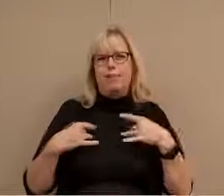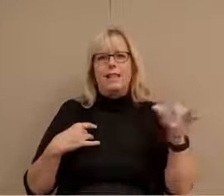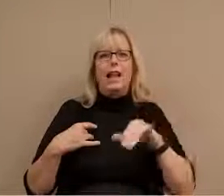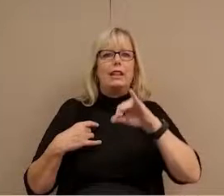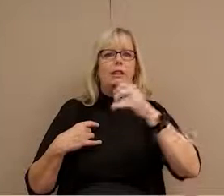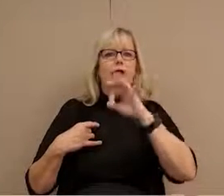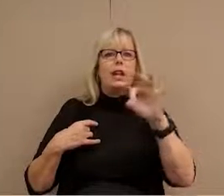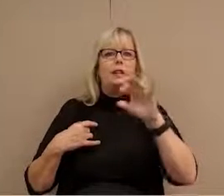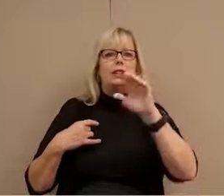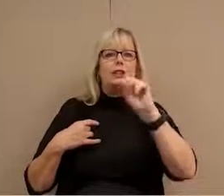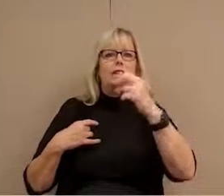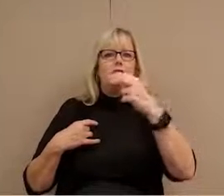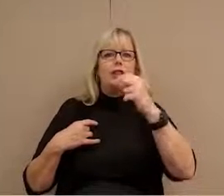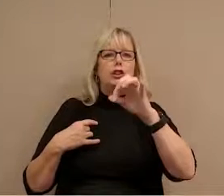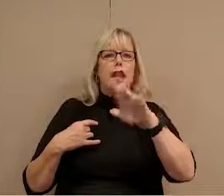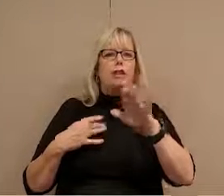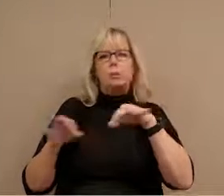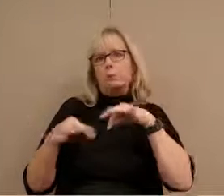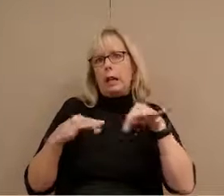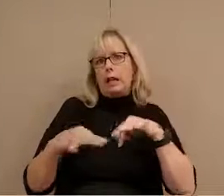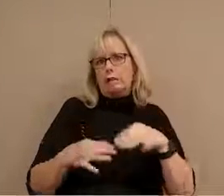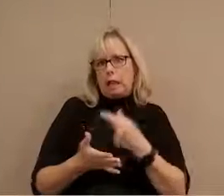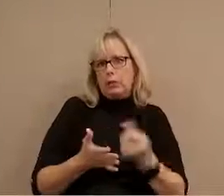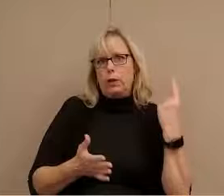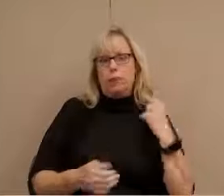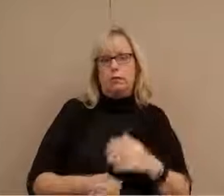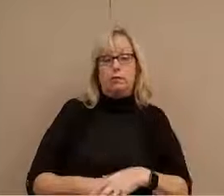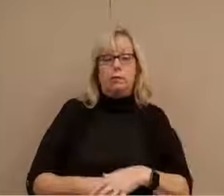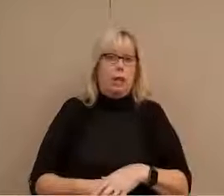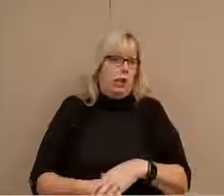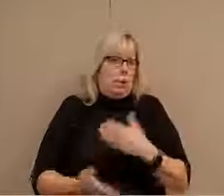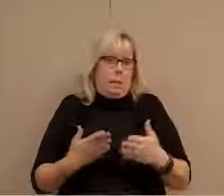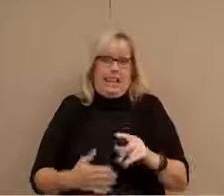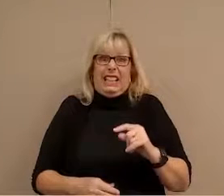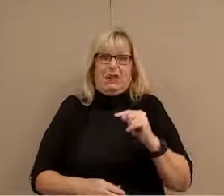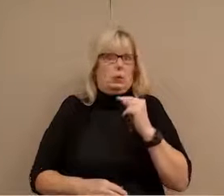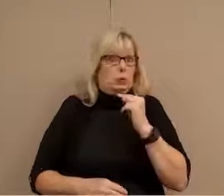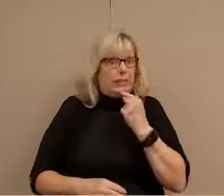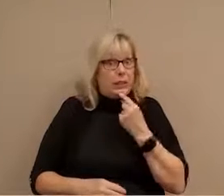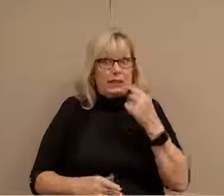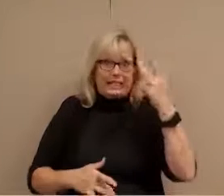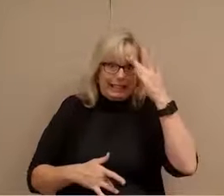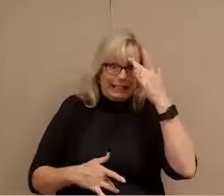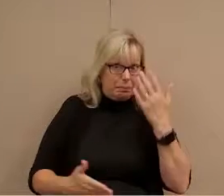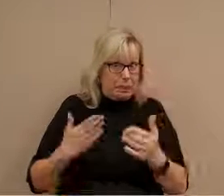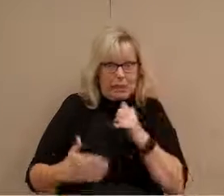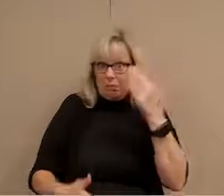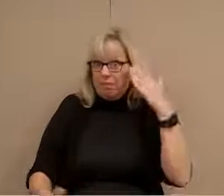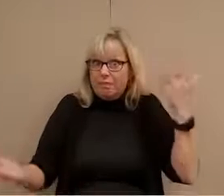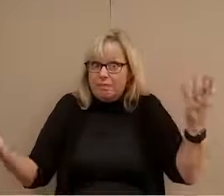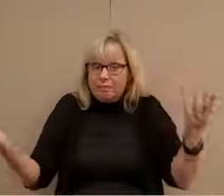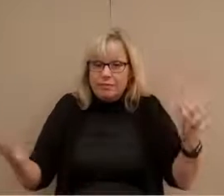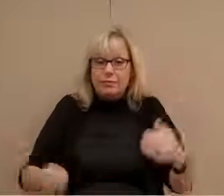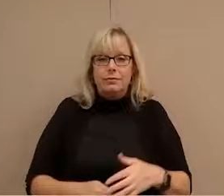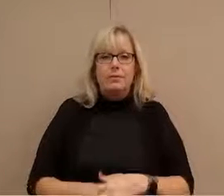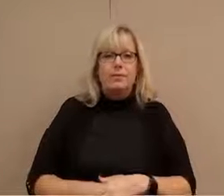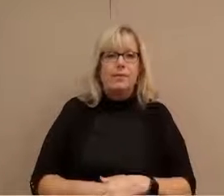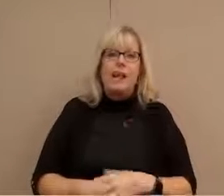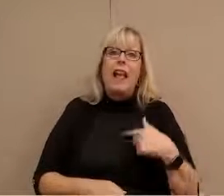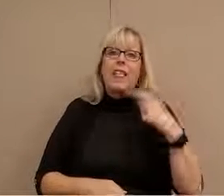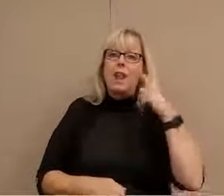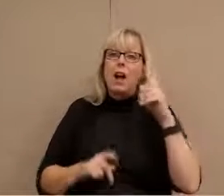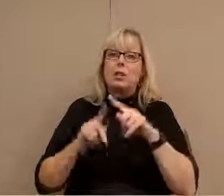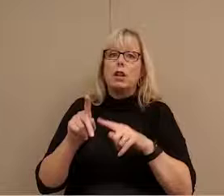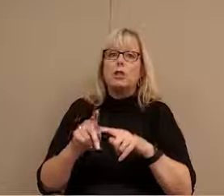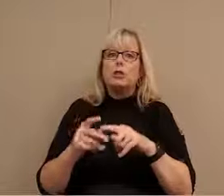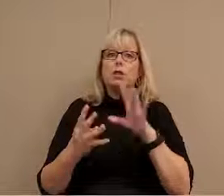said. And you may get pretty sick. You may get pretty sick. And I think that choice also